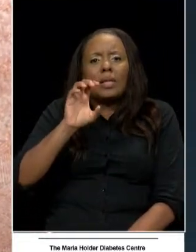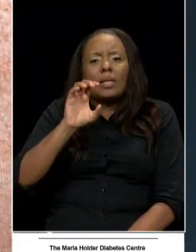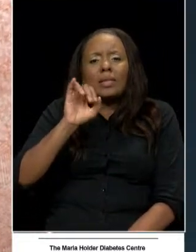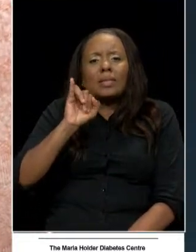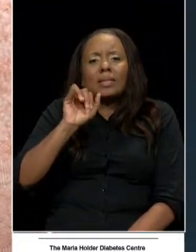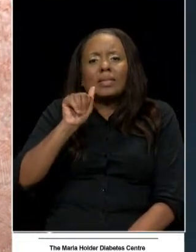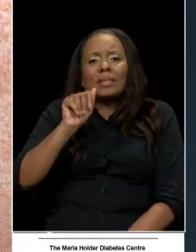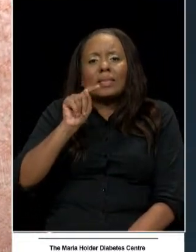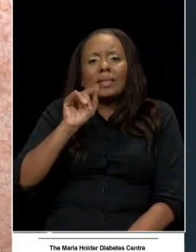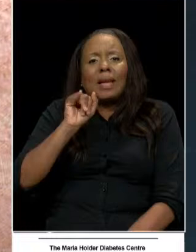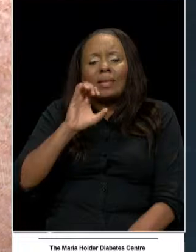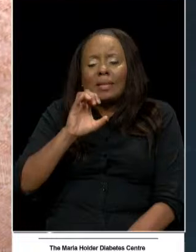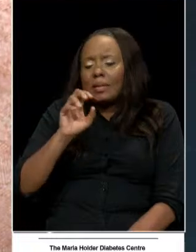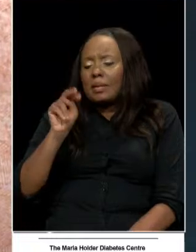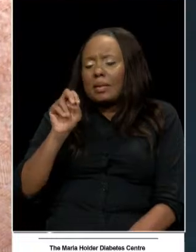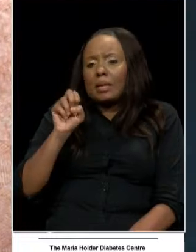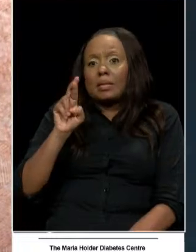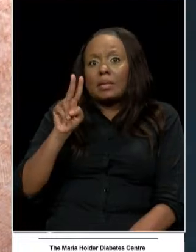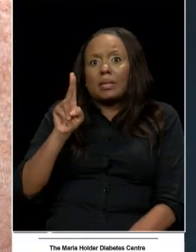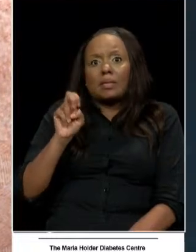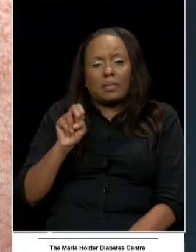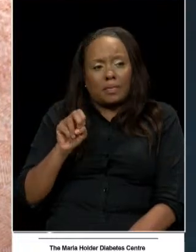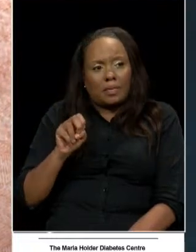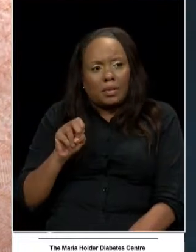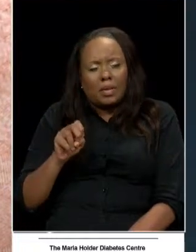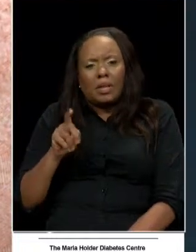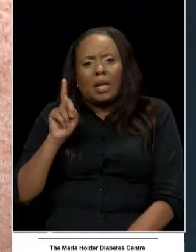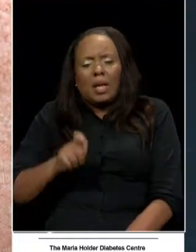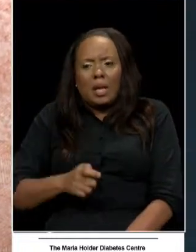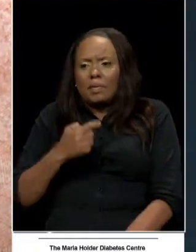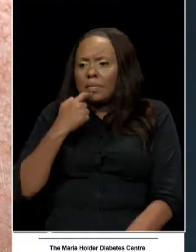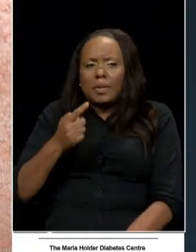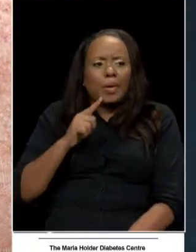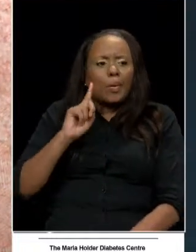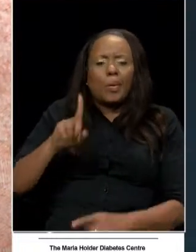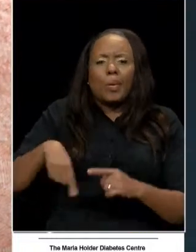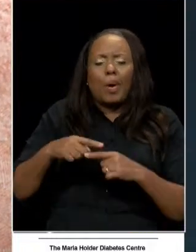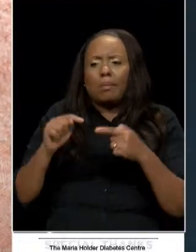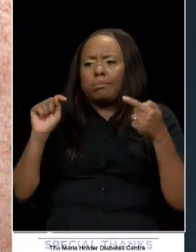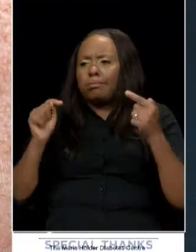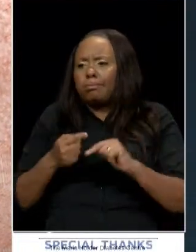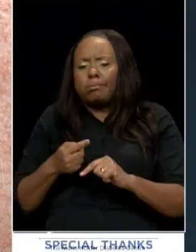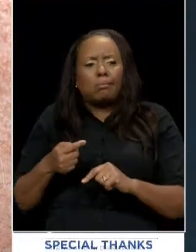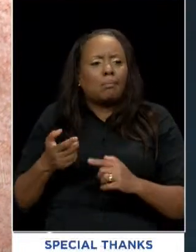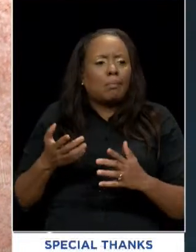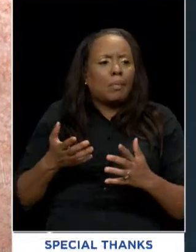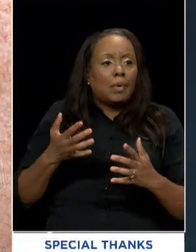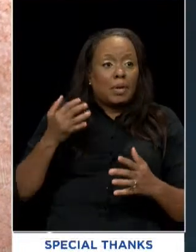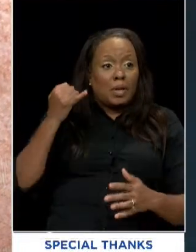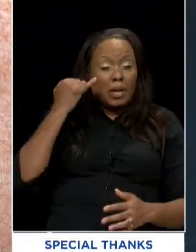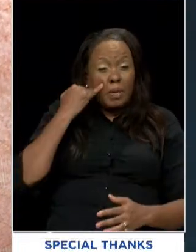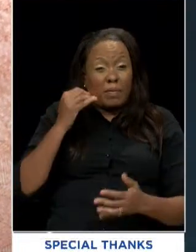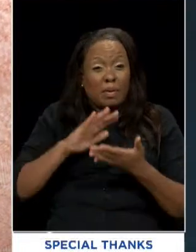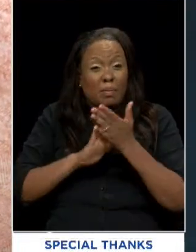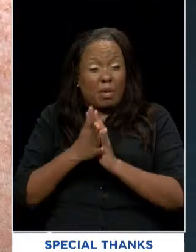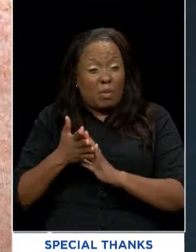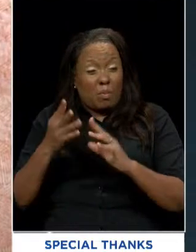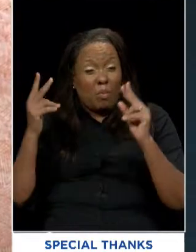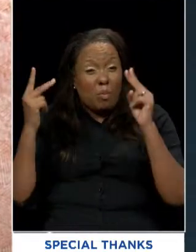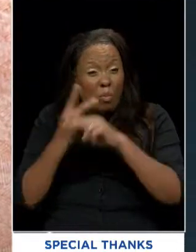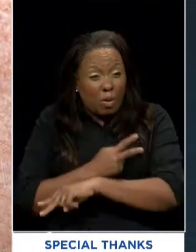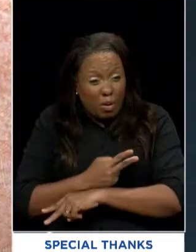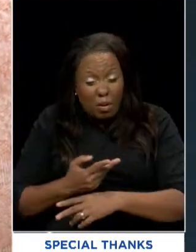With something like that, you have to consider when you're getting the discomfort, or when you're actually seeing these things occurring. If it is worsening at certain